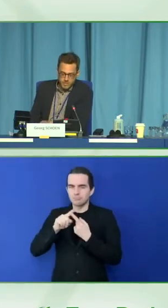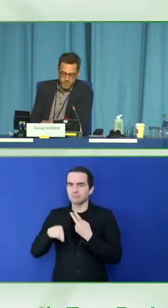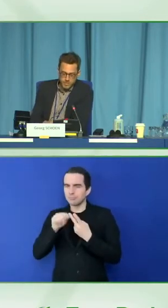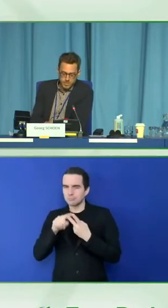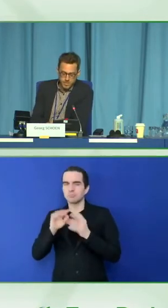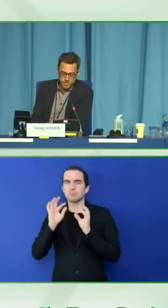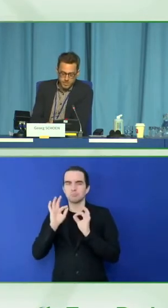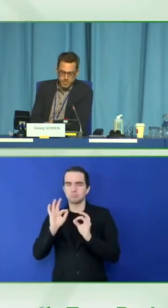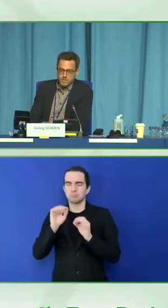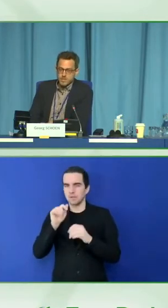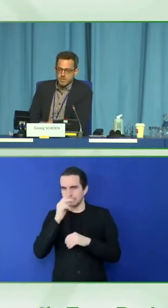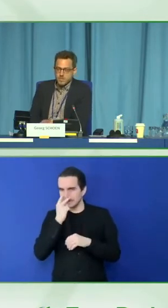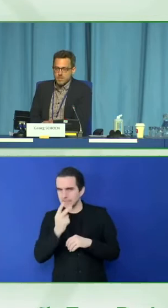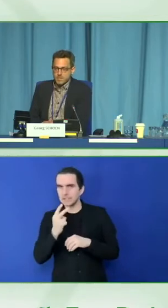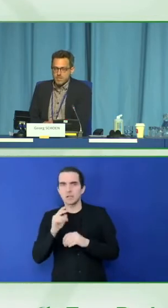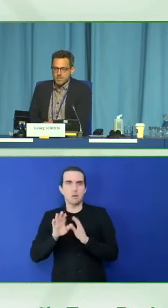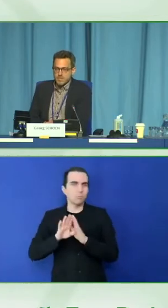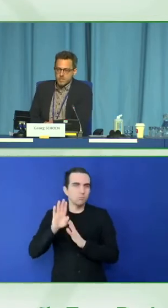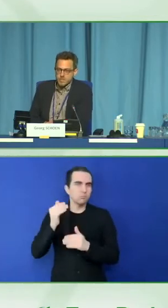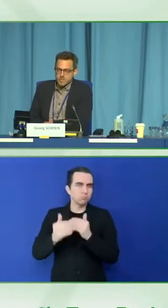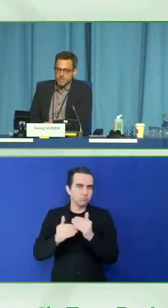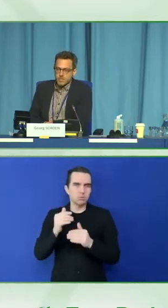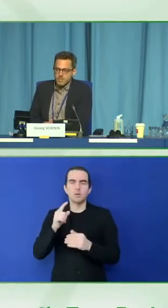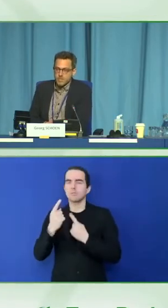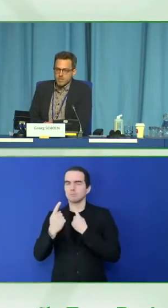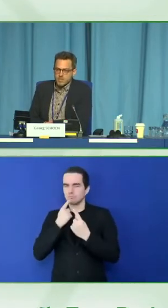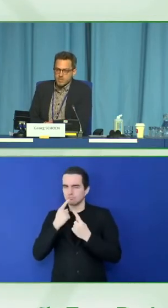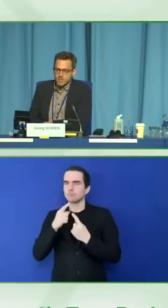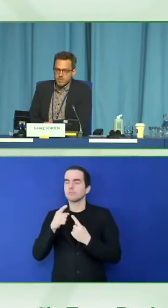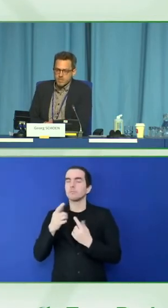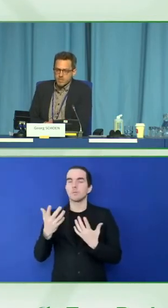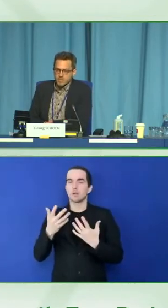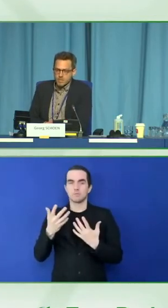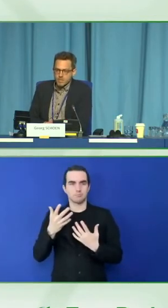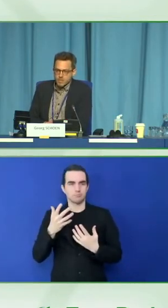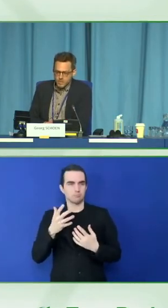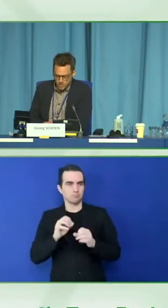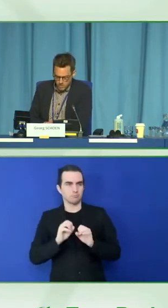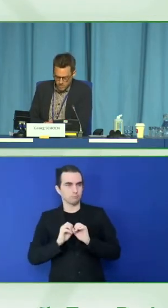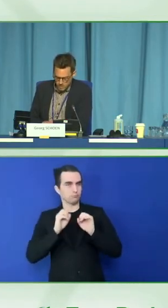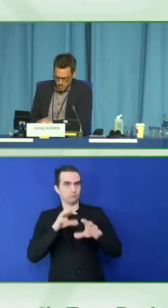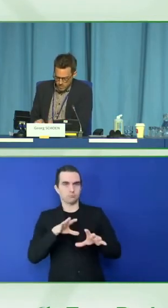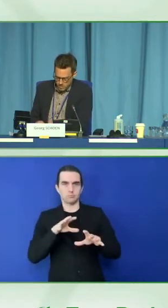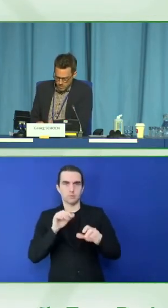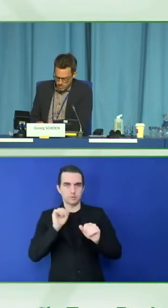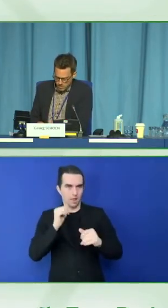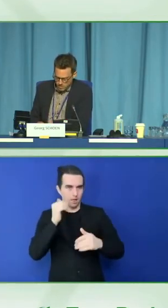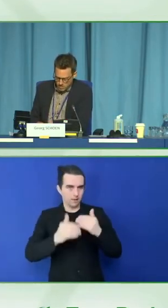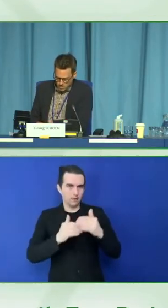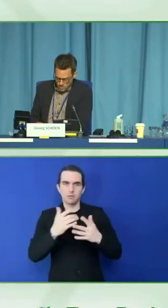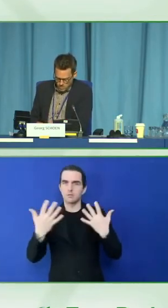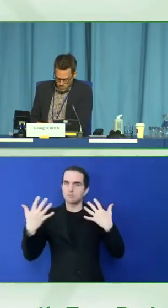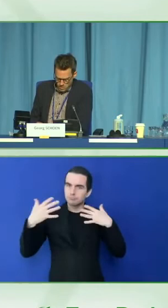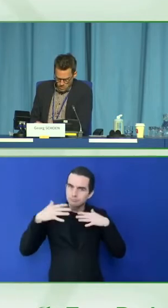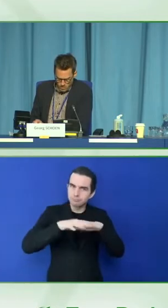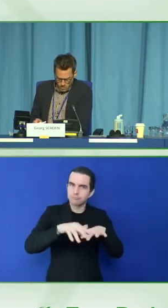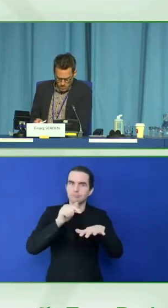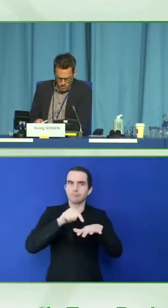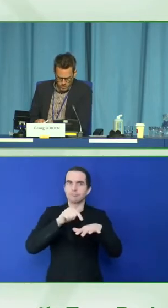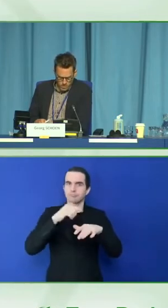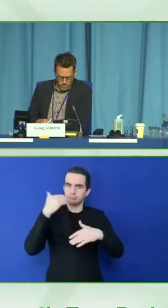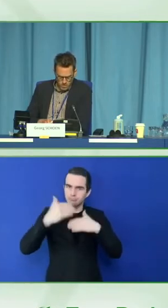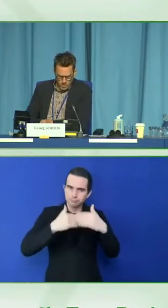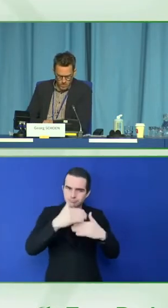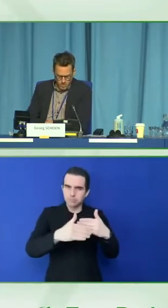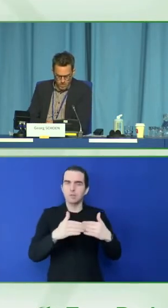thanks, John. You know, I think one of the biggest need in this disability